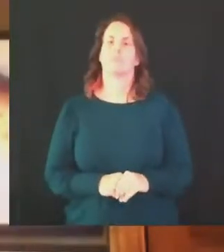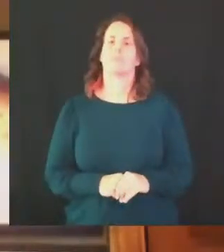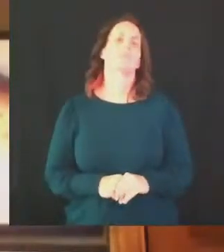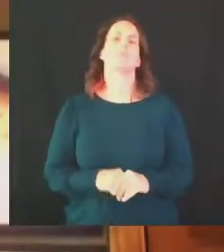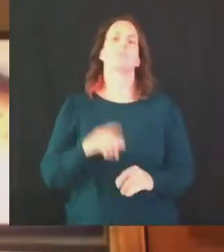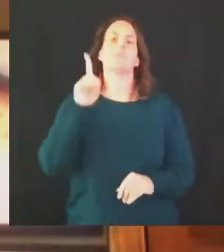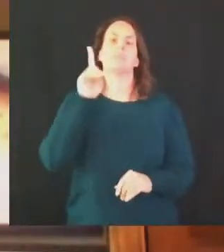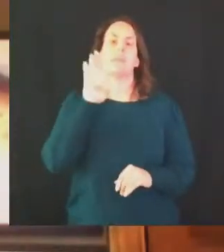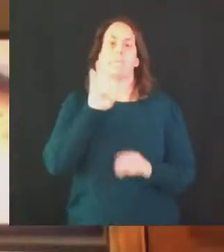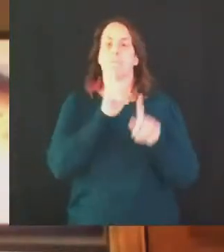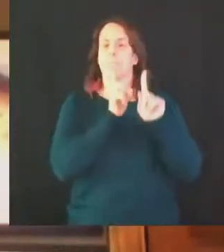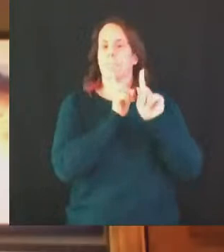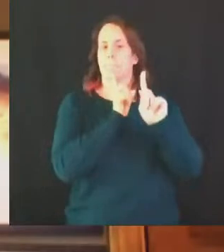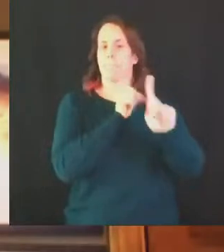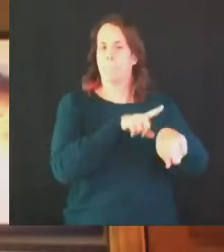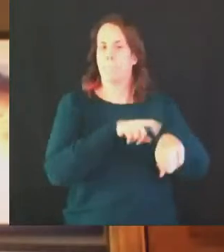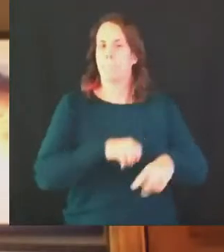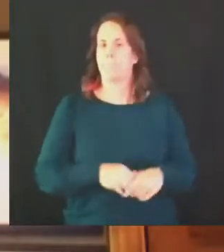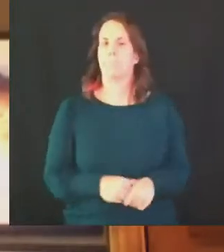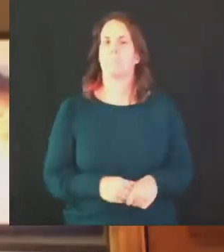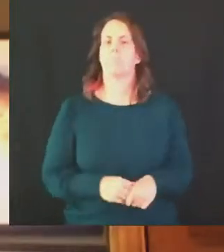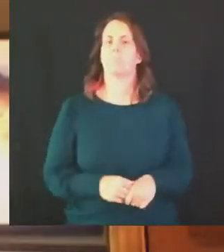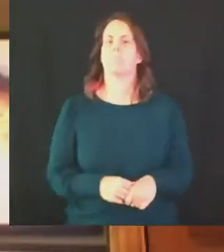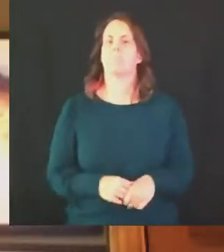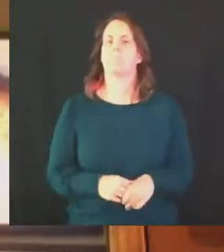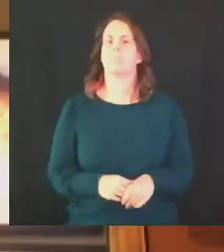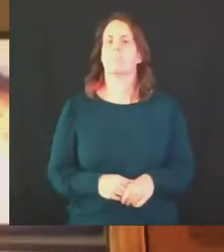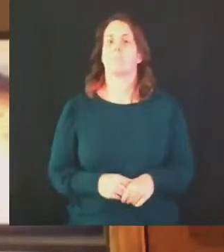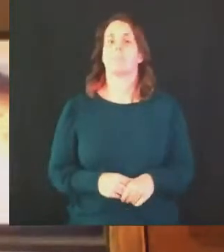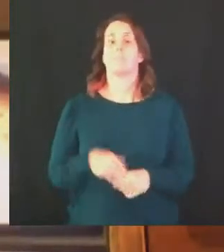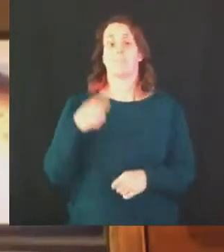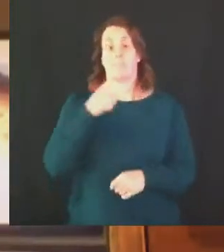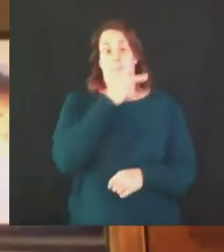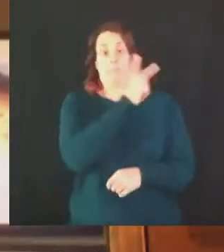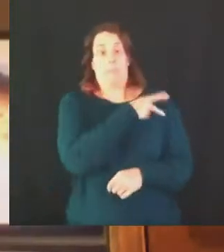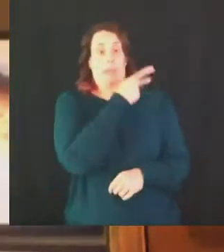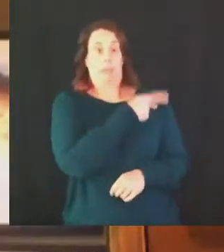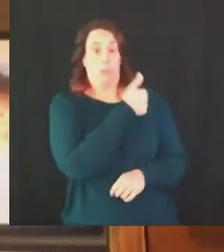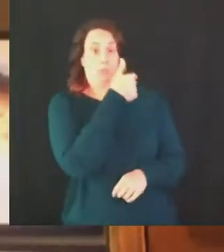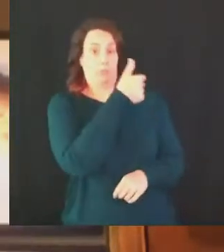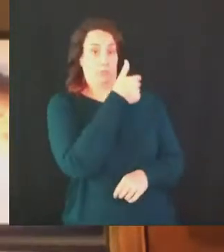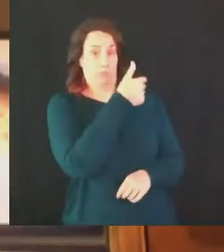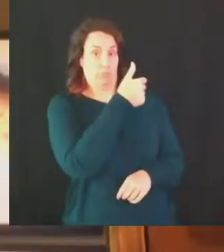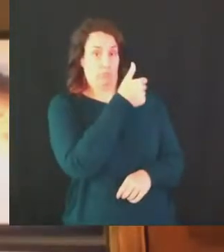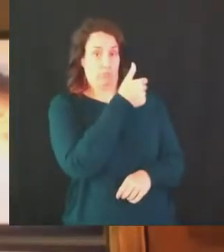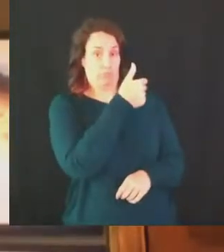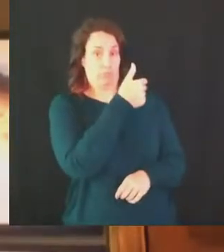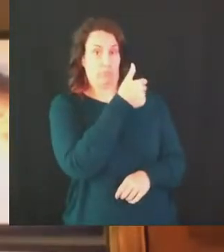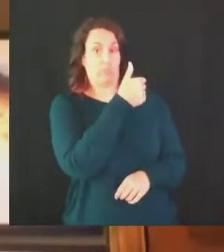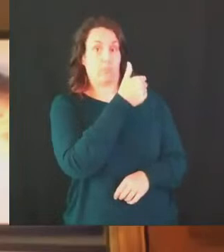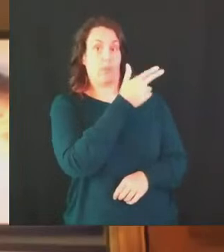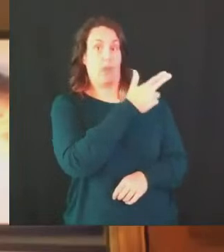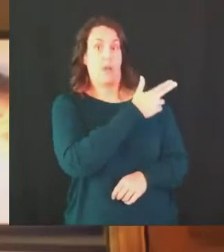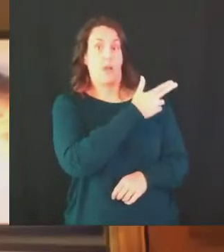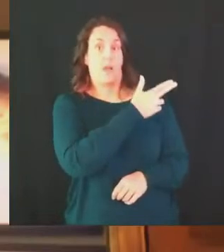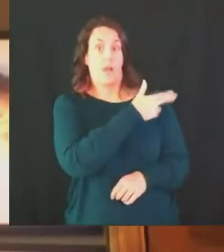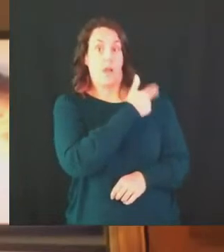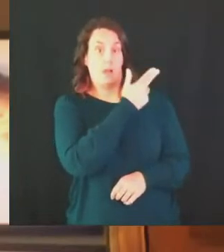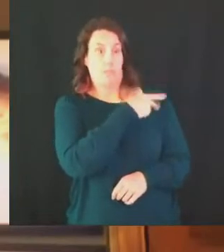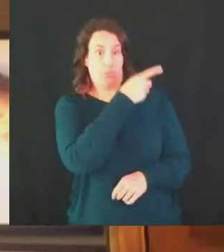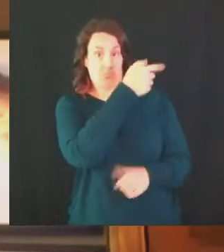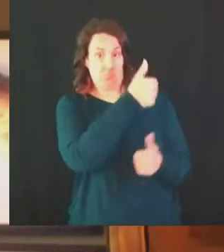been accepted by our chief medical officer or his designee for transfer. We have Flight for Life, that